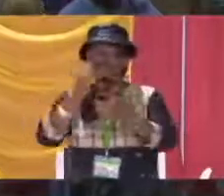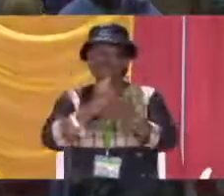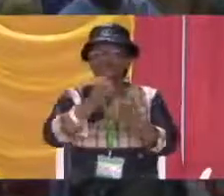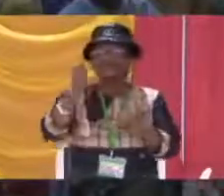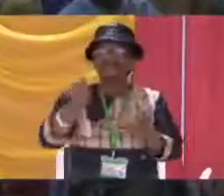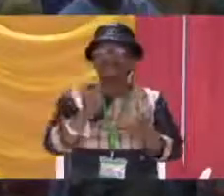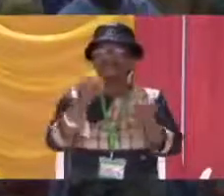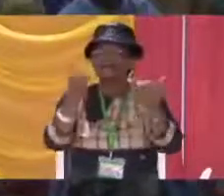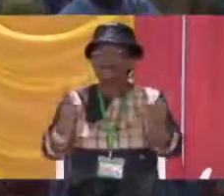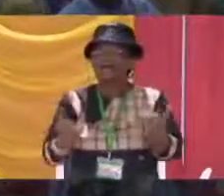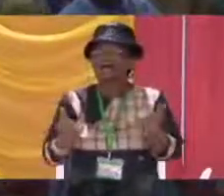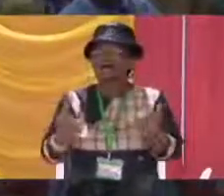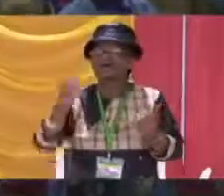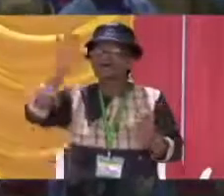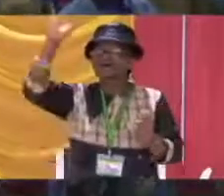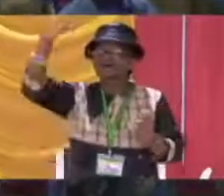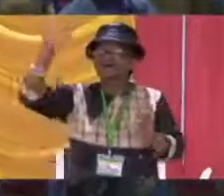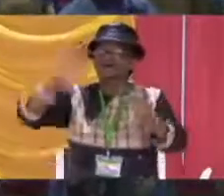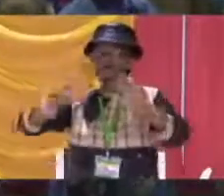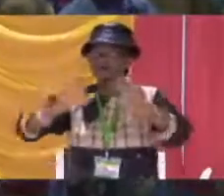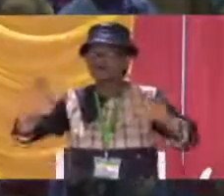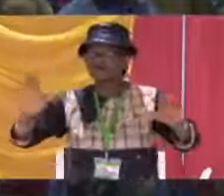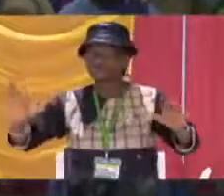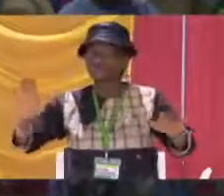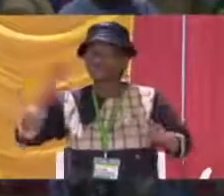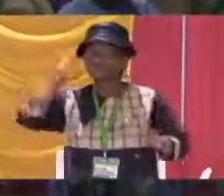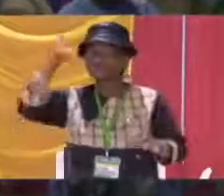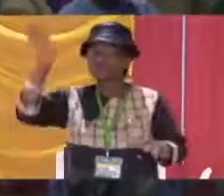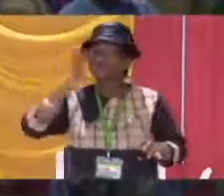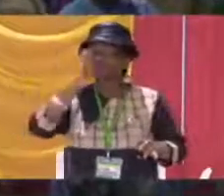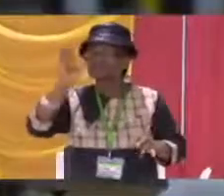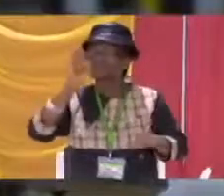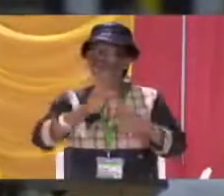And now your children will be on their way home.